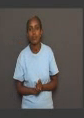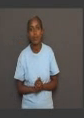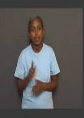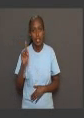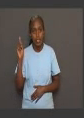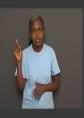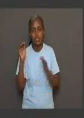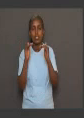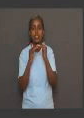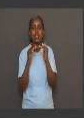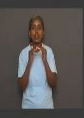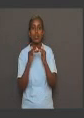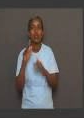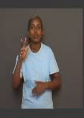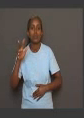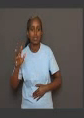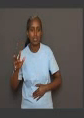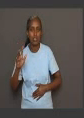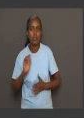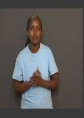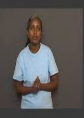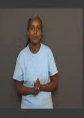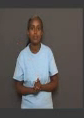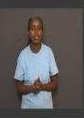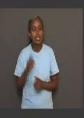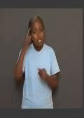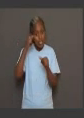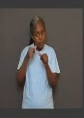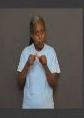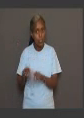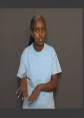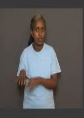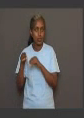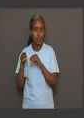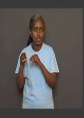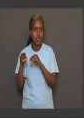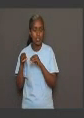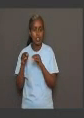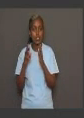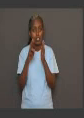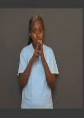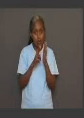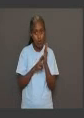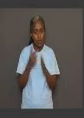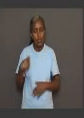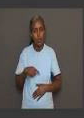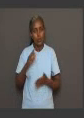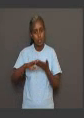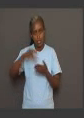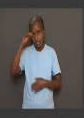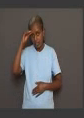This is equal to 3. Remember, students, the rule we just